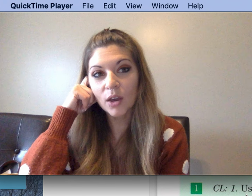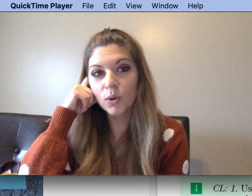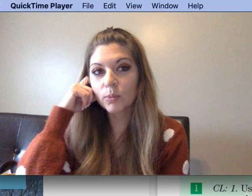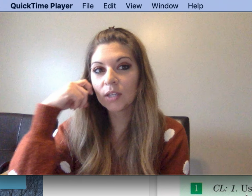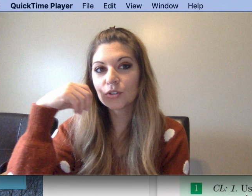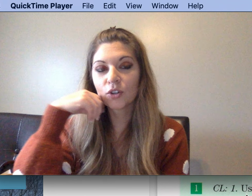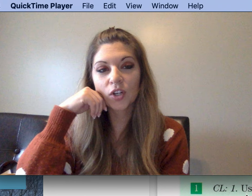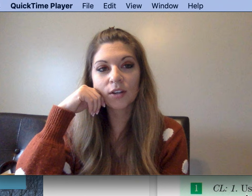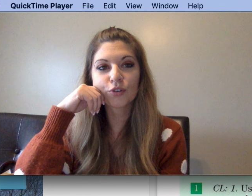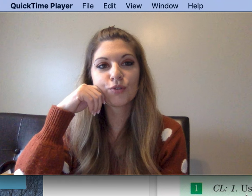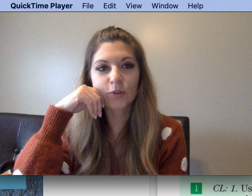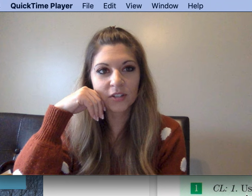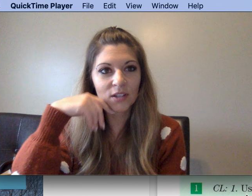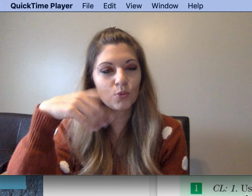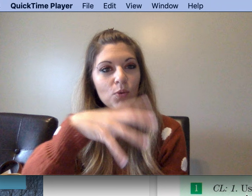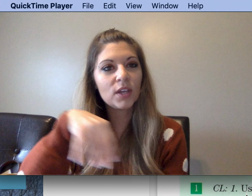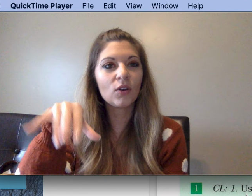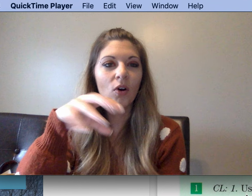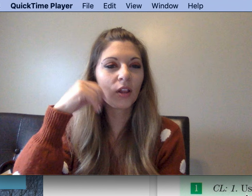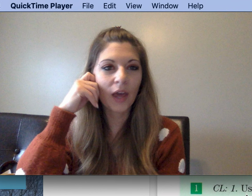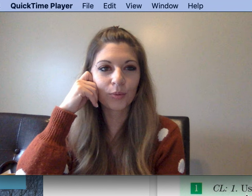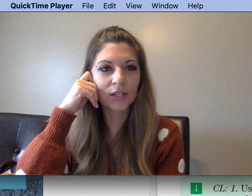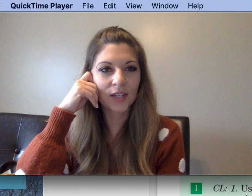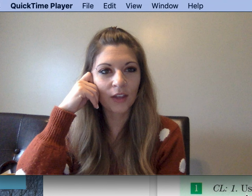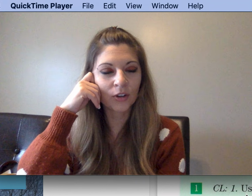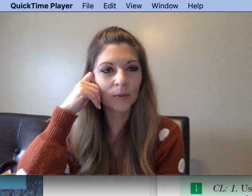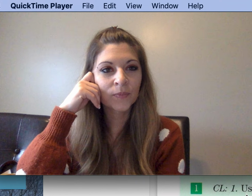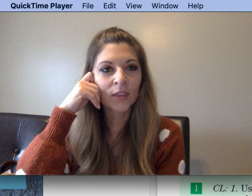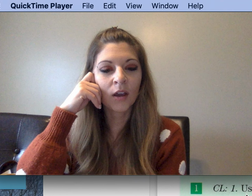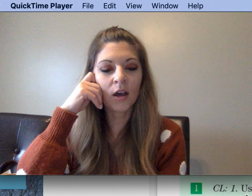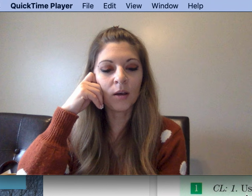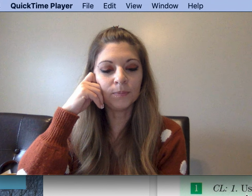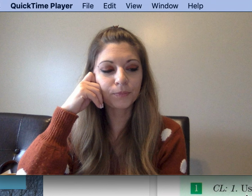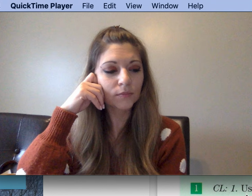so that when we start creating our stories next week, we can all collaborate together.